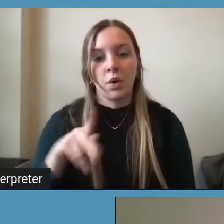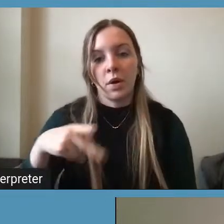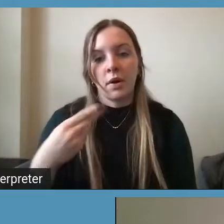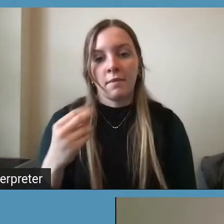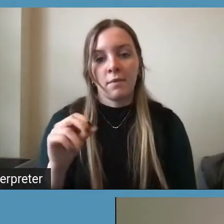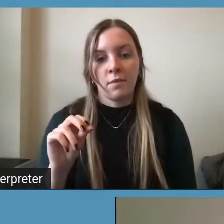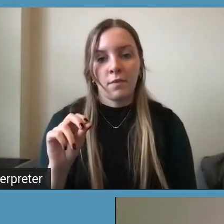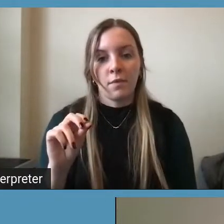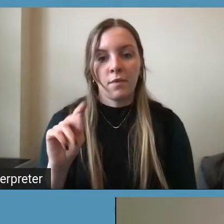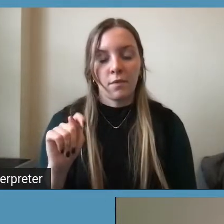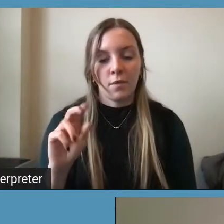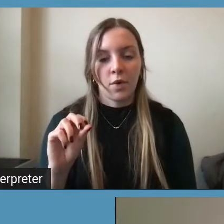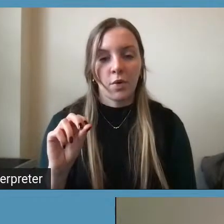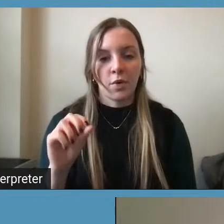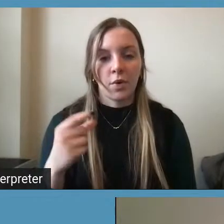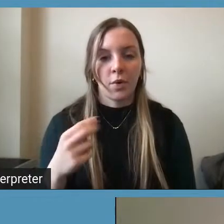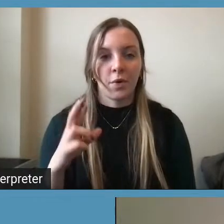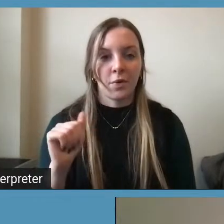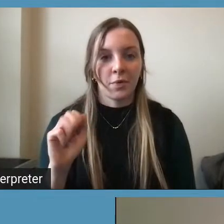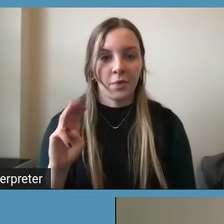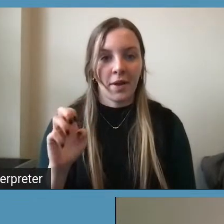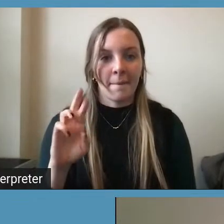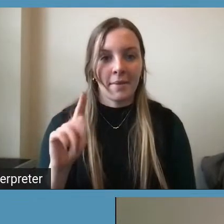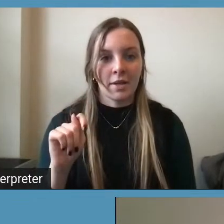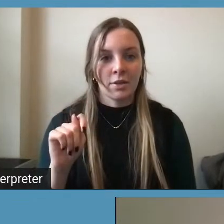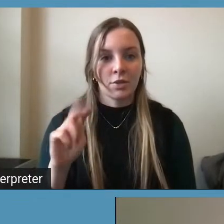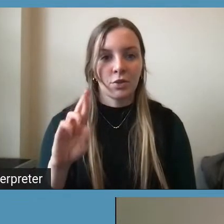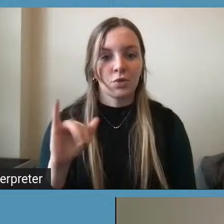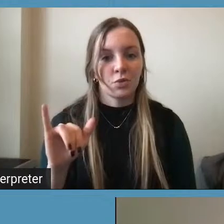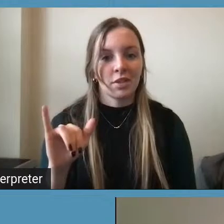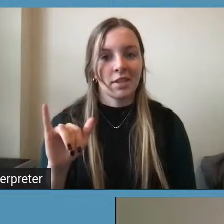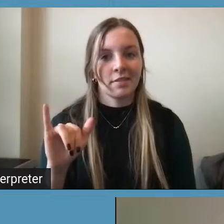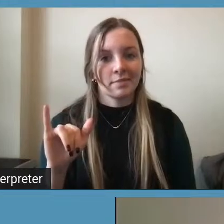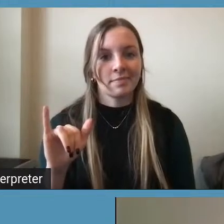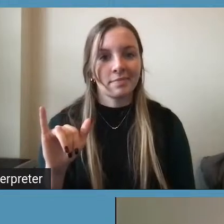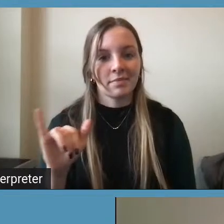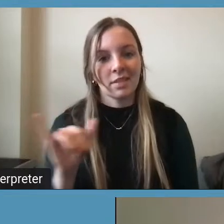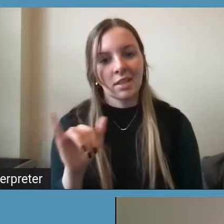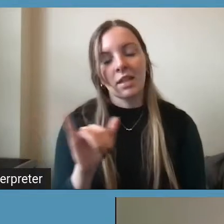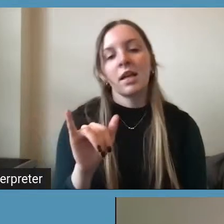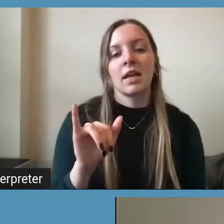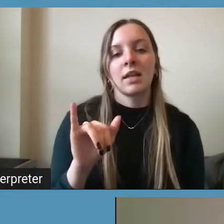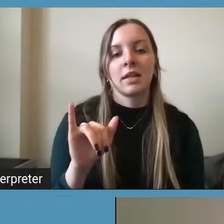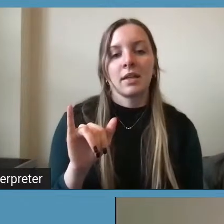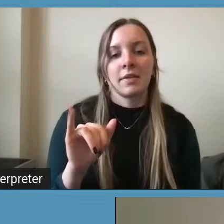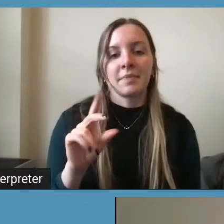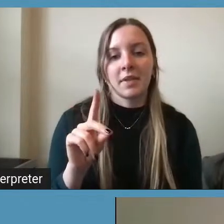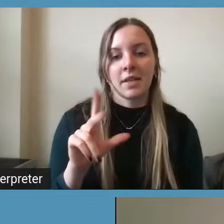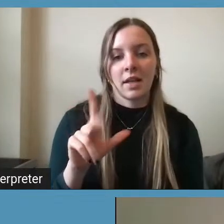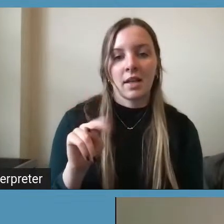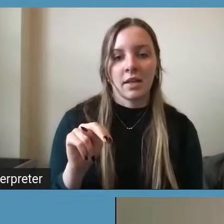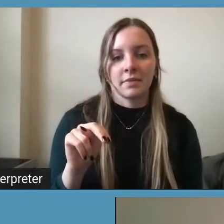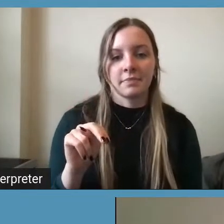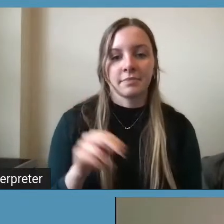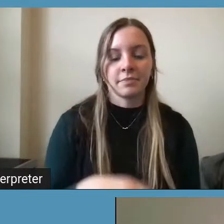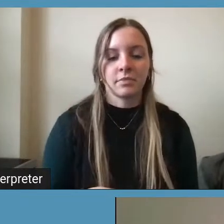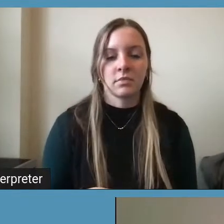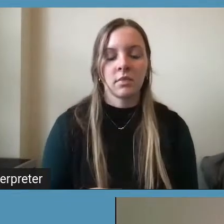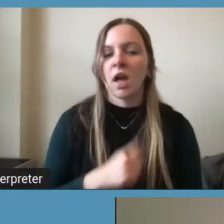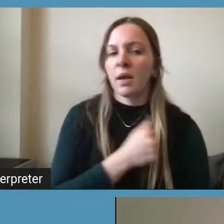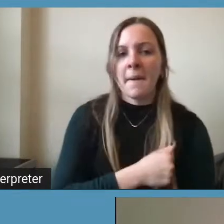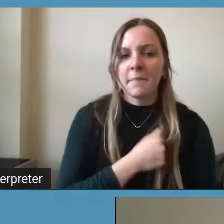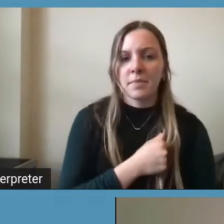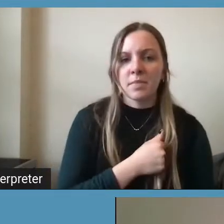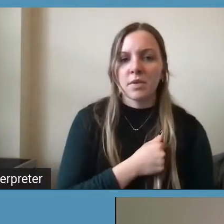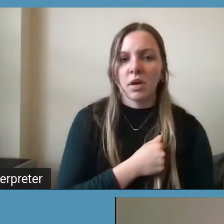question about the notebook as well, eventually. I'm sorry, I had a little blip in my audio there and I didn't catch the